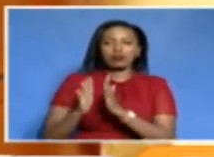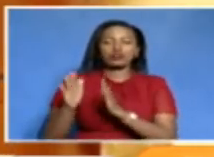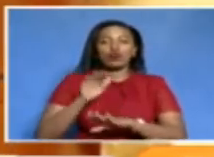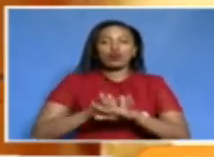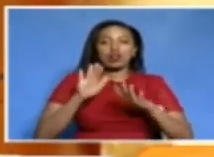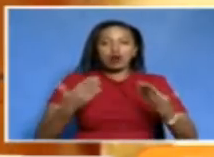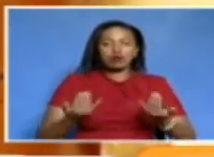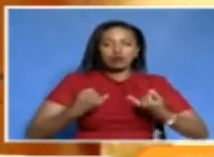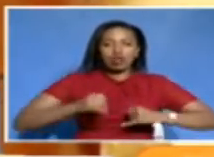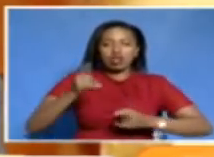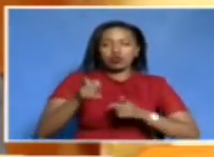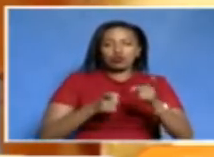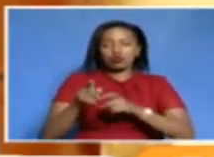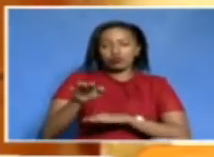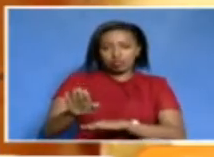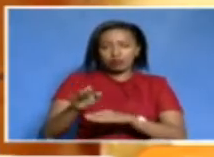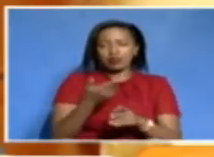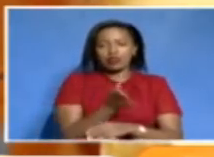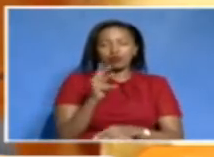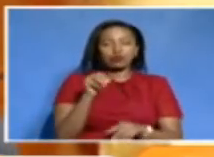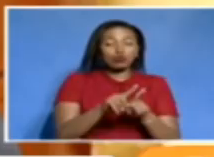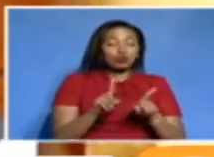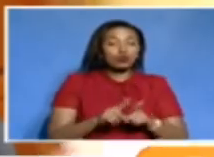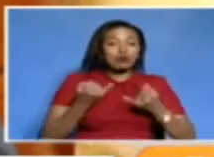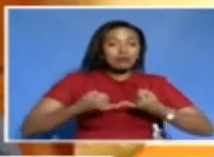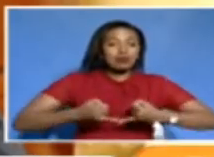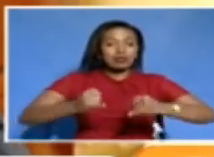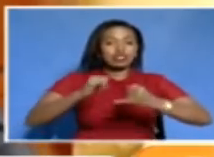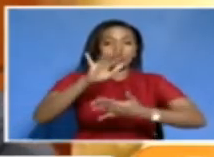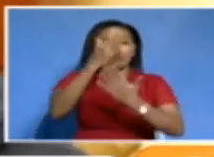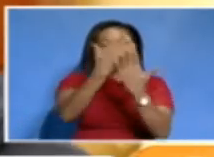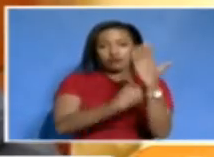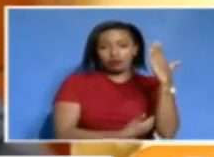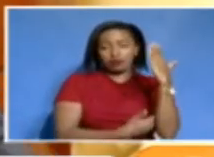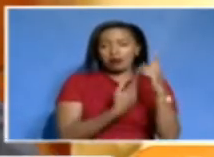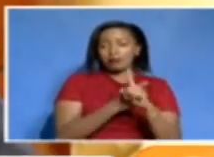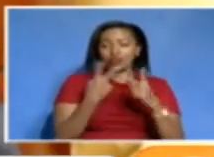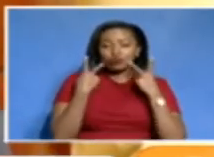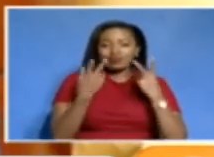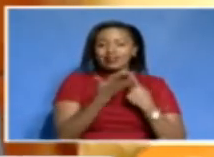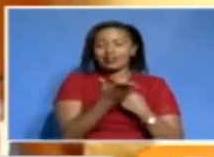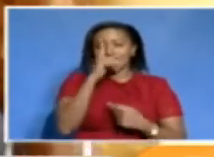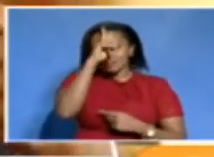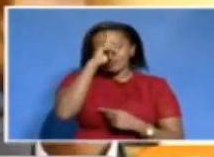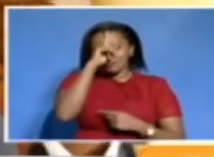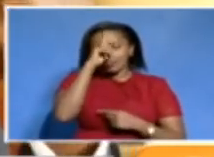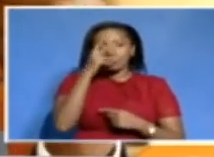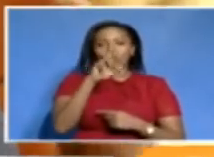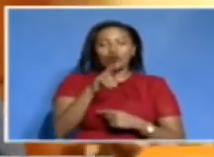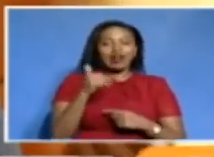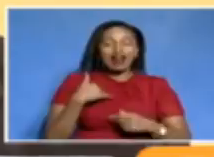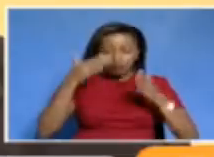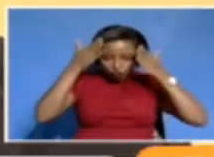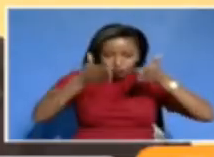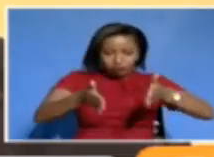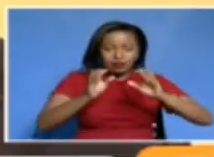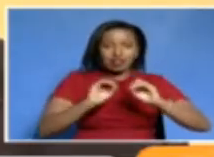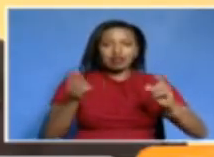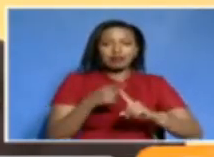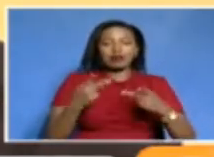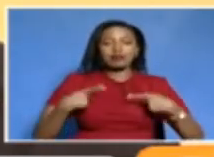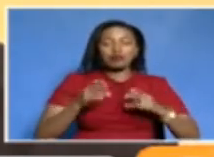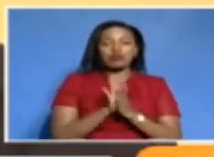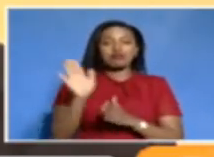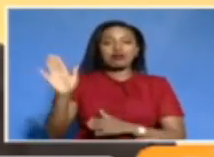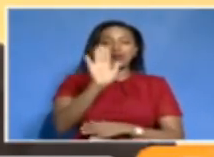working group, there's even an implementation matrix. But once you see there's no commitment to this plan, then people with their own commercial interests then come up. The